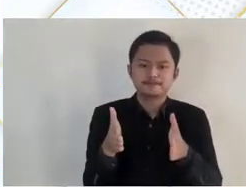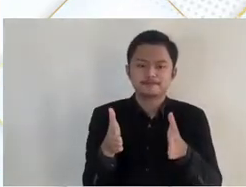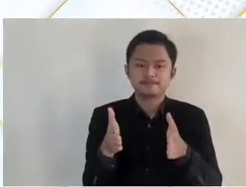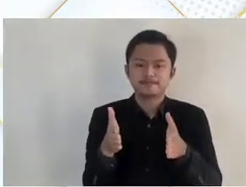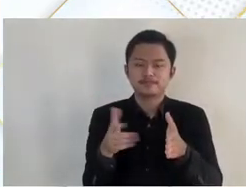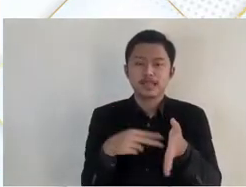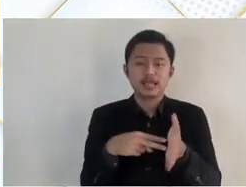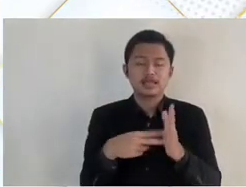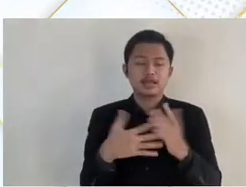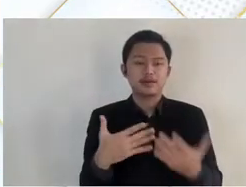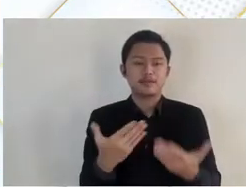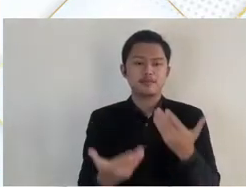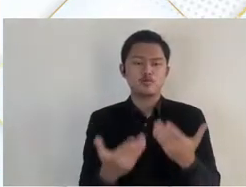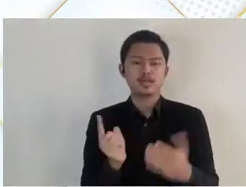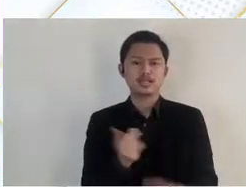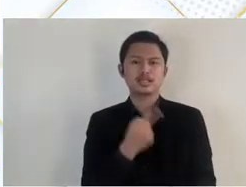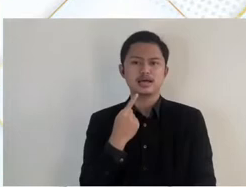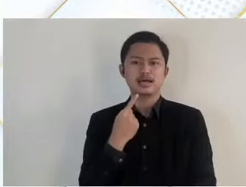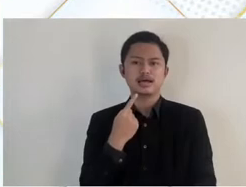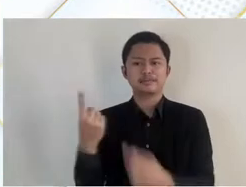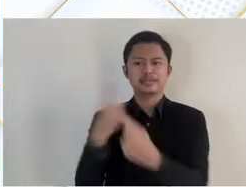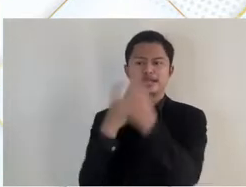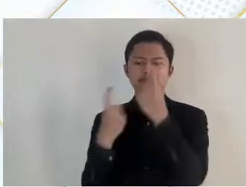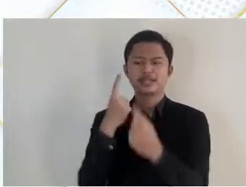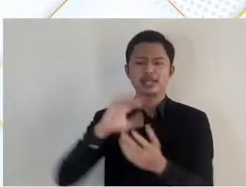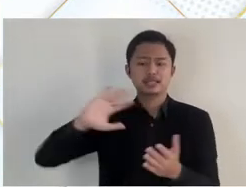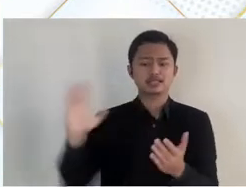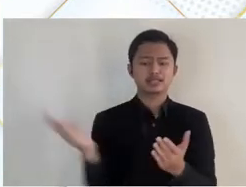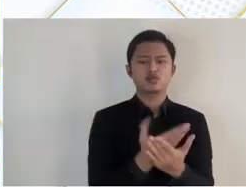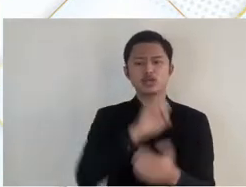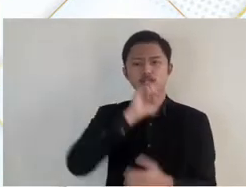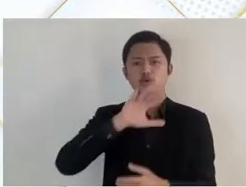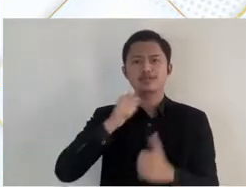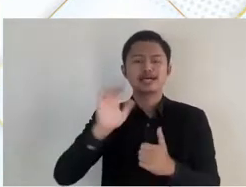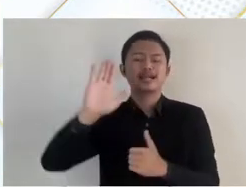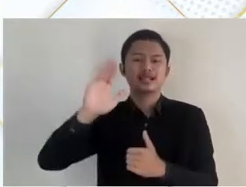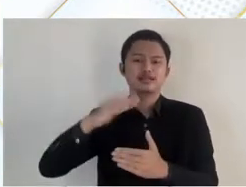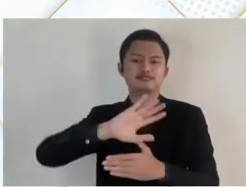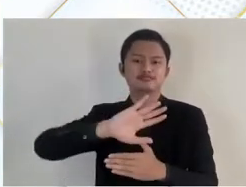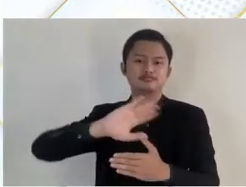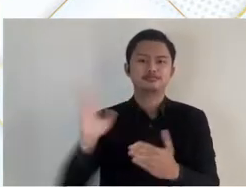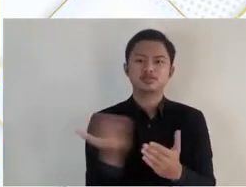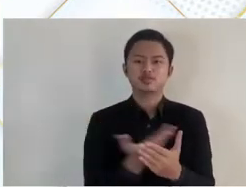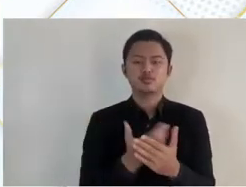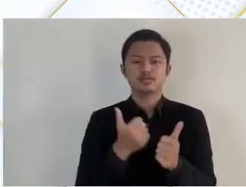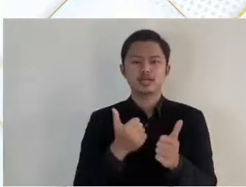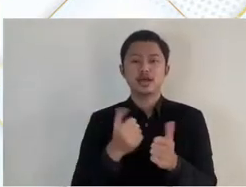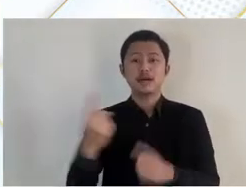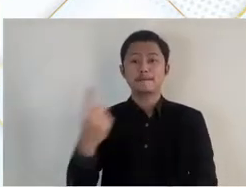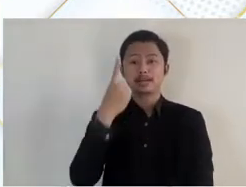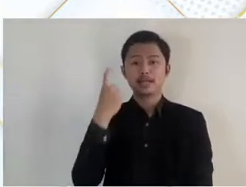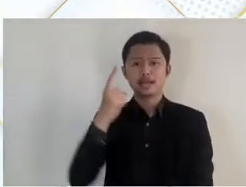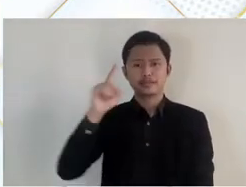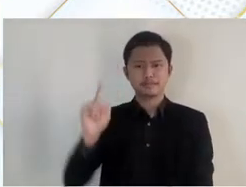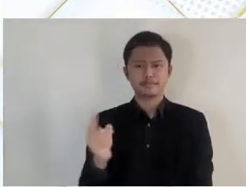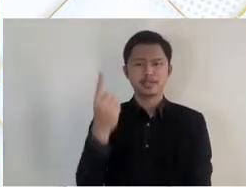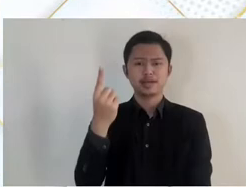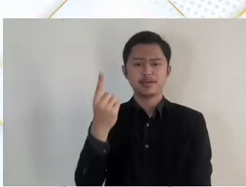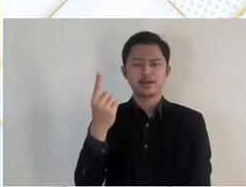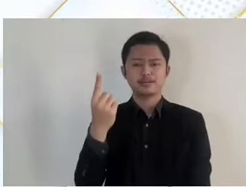we could cover even more questions here and also later on. So the first question is